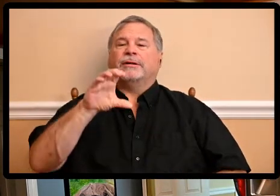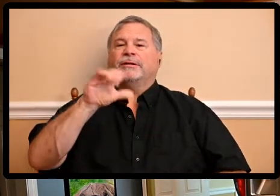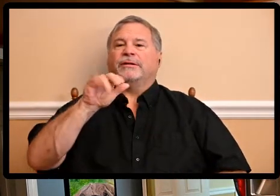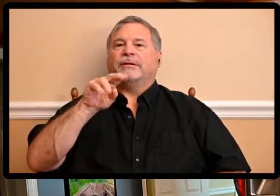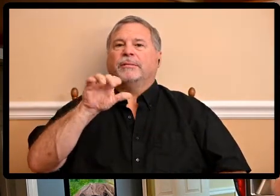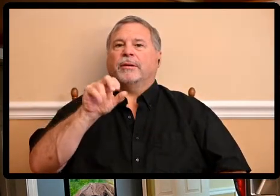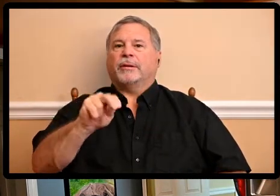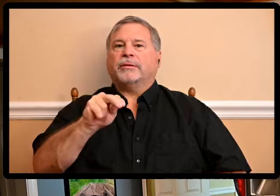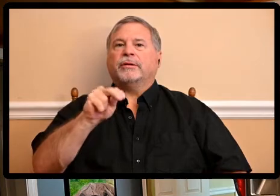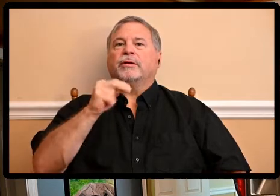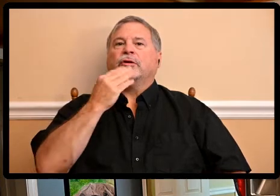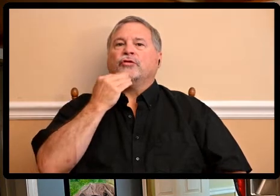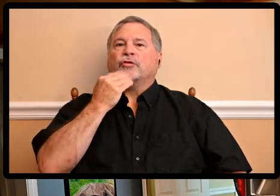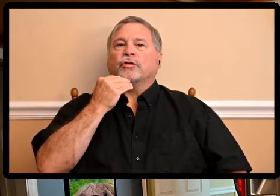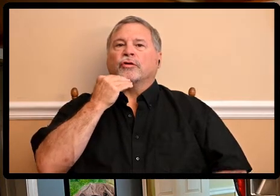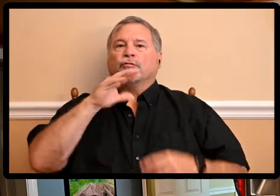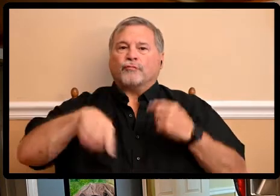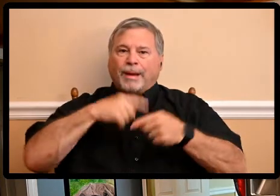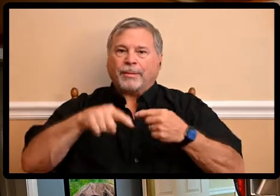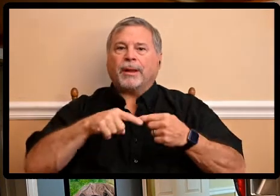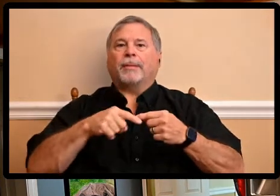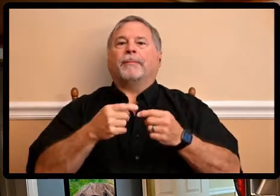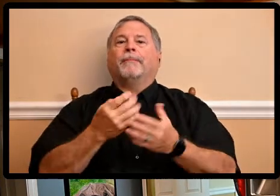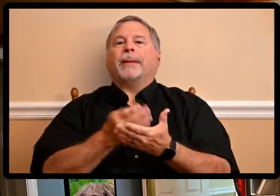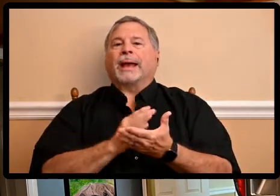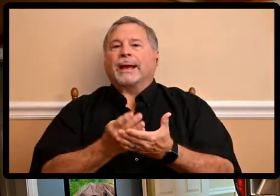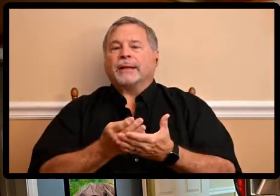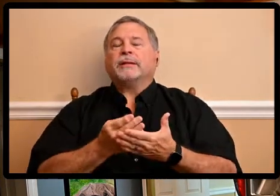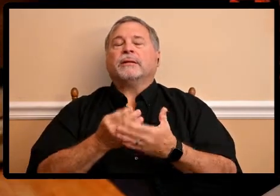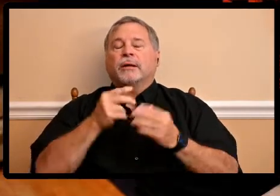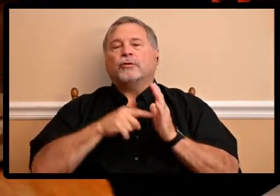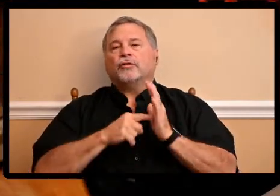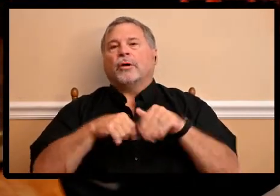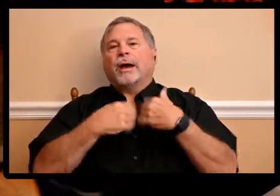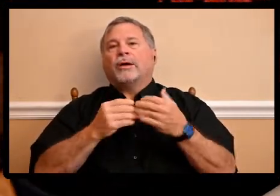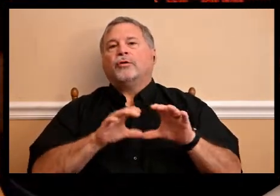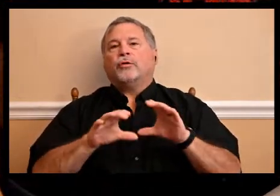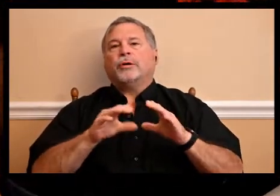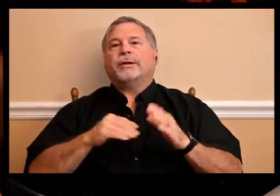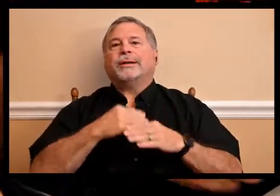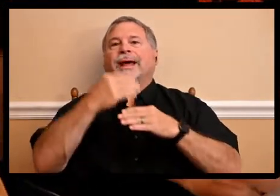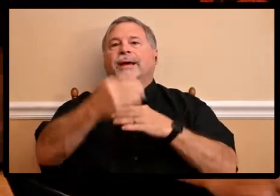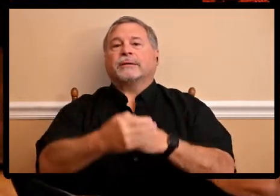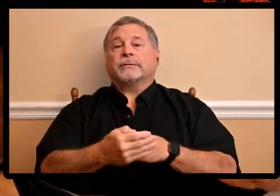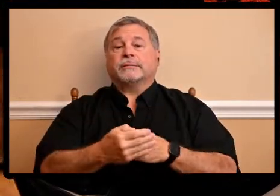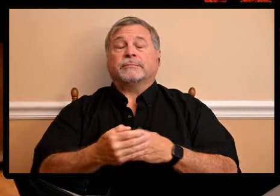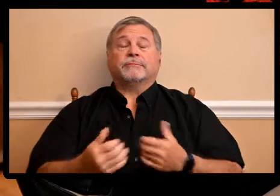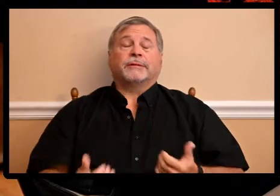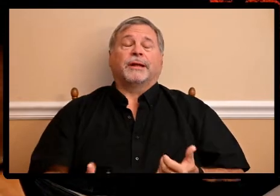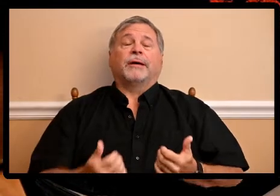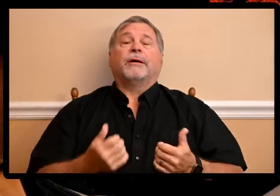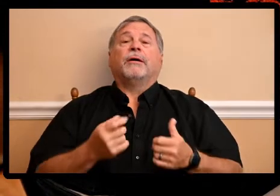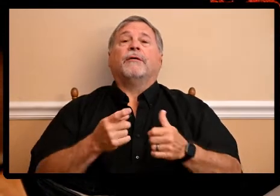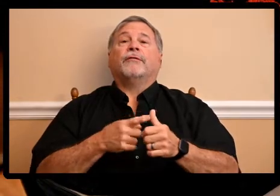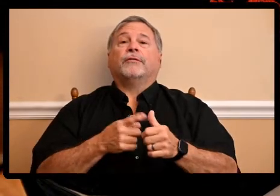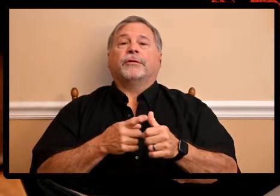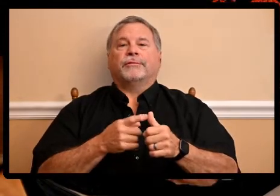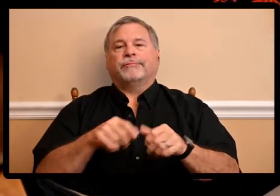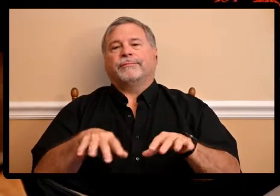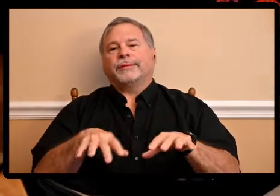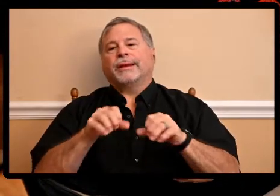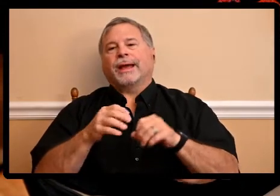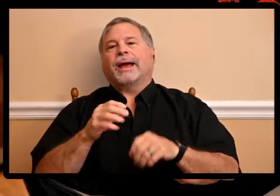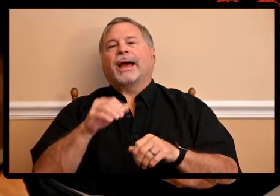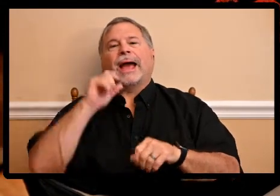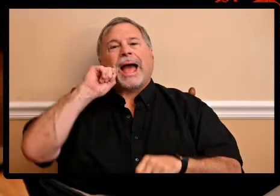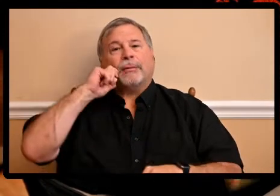stuff, wrap it up, bake it, and I'll show you how to do all this next. Now, the first thing that you're going to have to do is you're going to have to take apples.